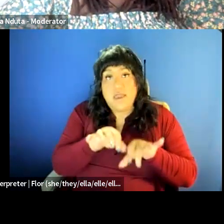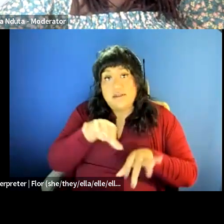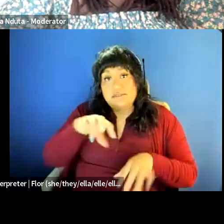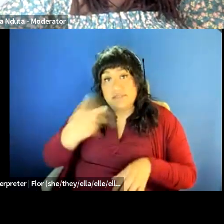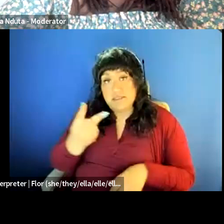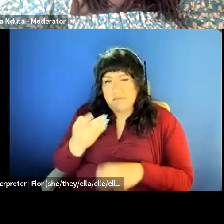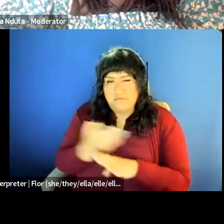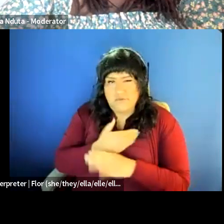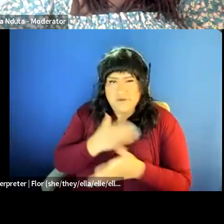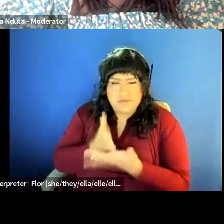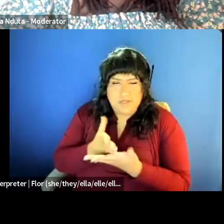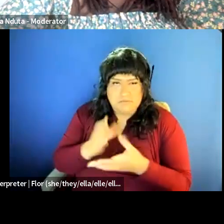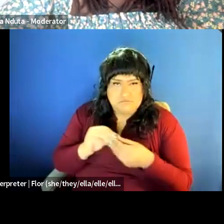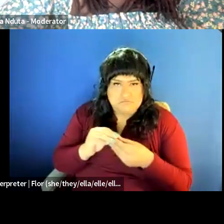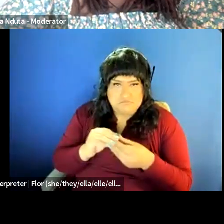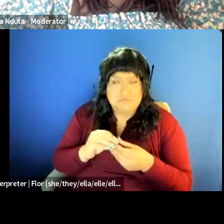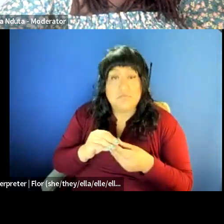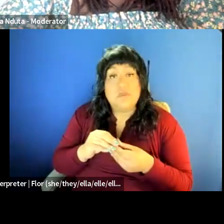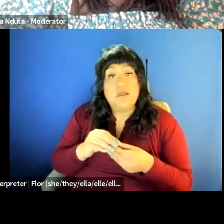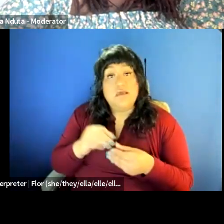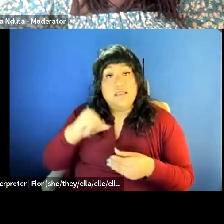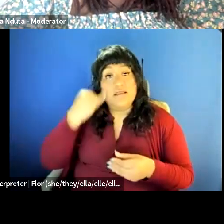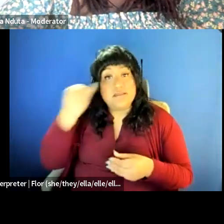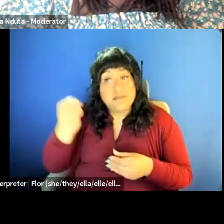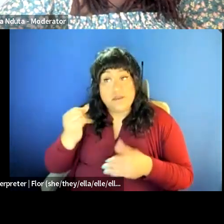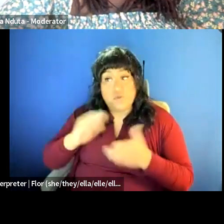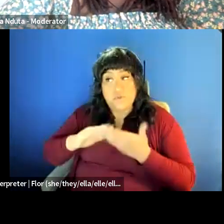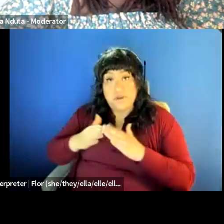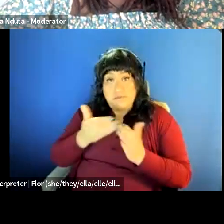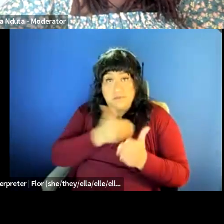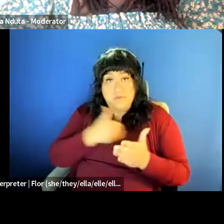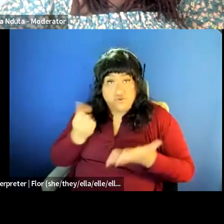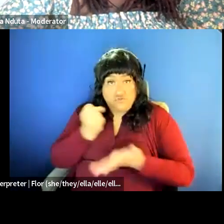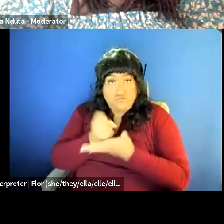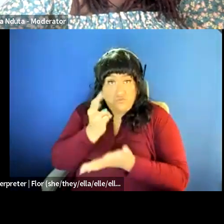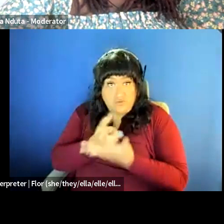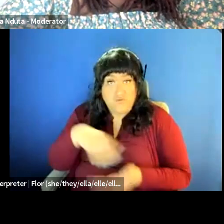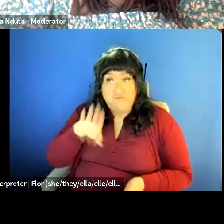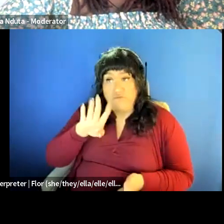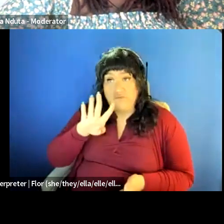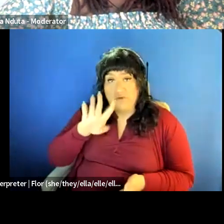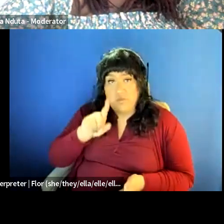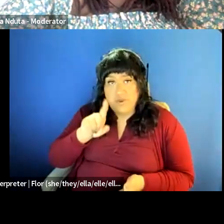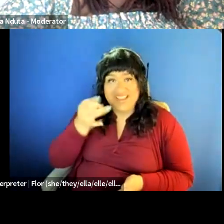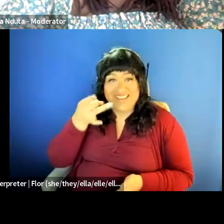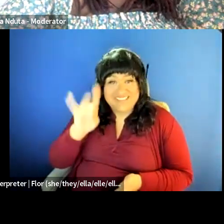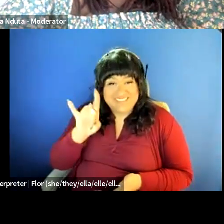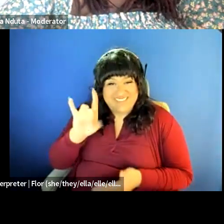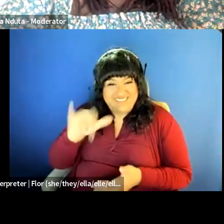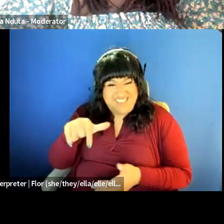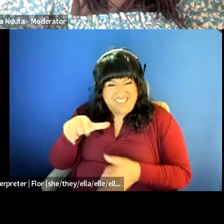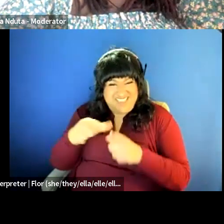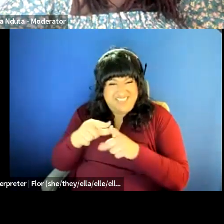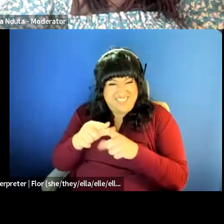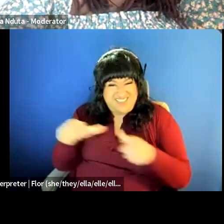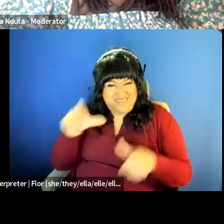that even among our community members, like the social workers here in Los Angeles, that the 4118 language of a person that seems to be